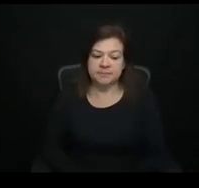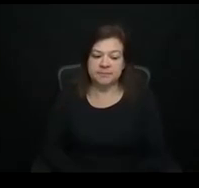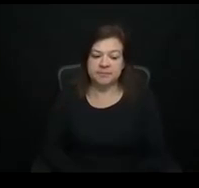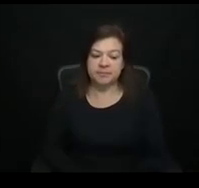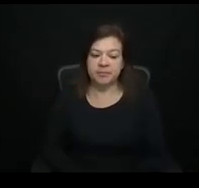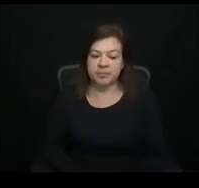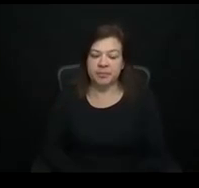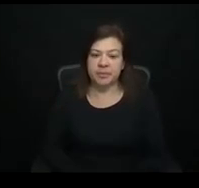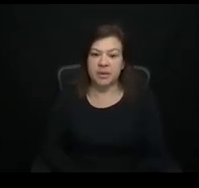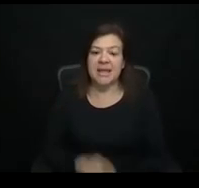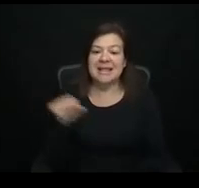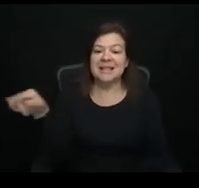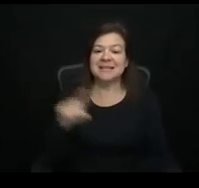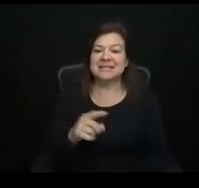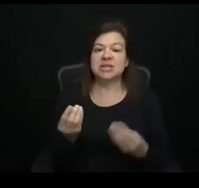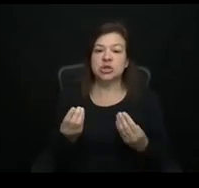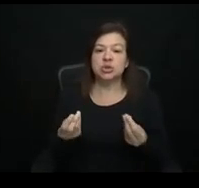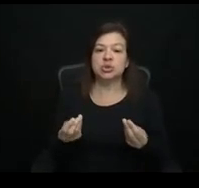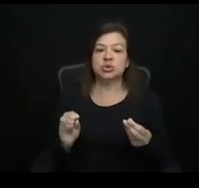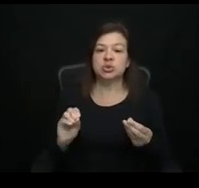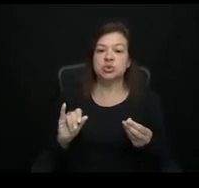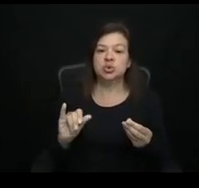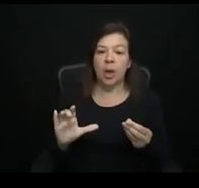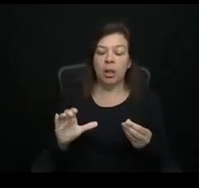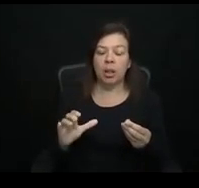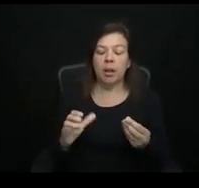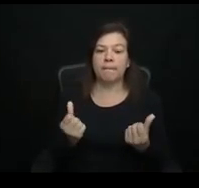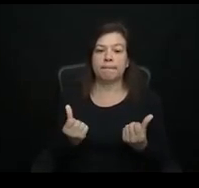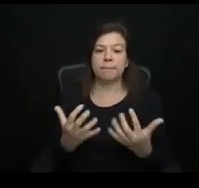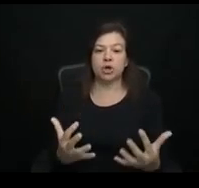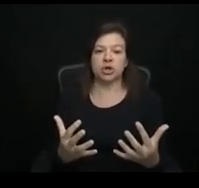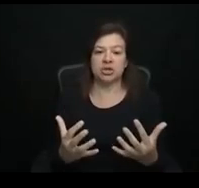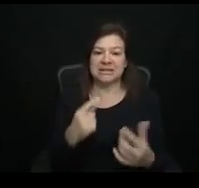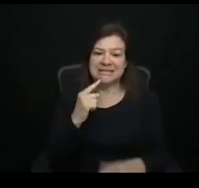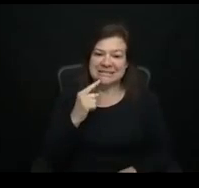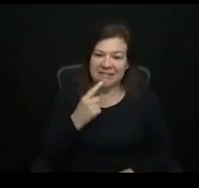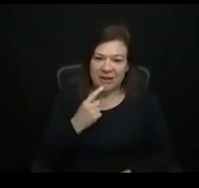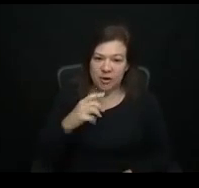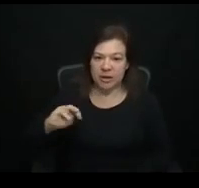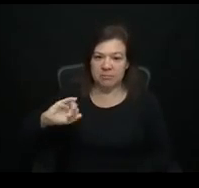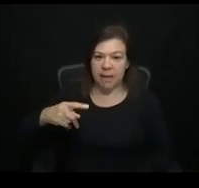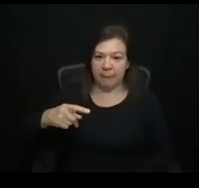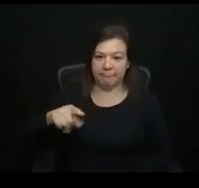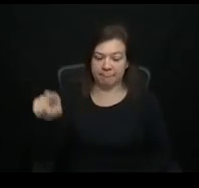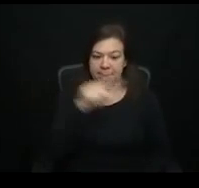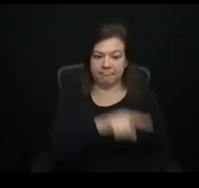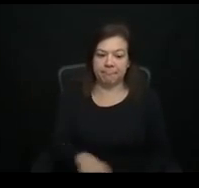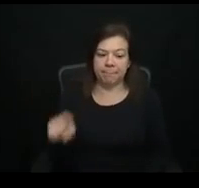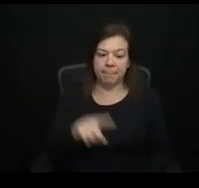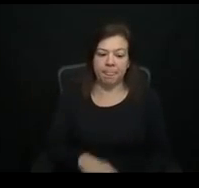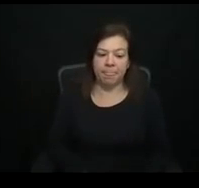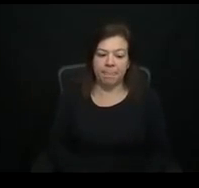a soil burn severity map, and this is one of the first things that they're able to produce. And what it shows is